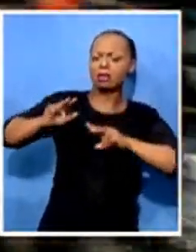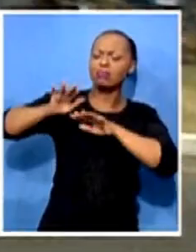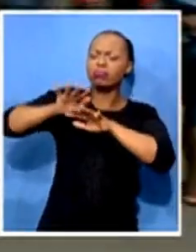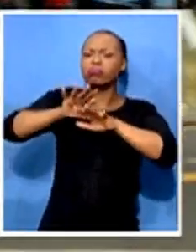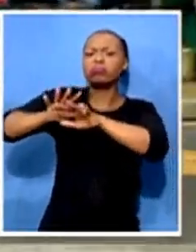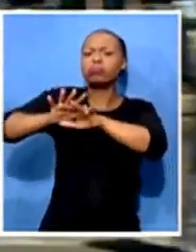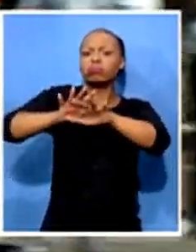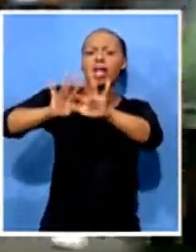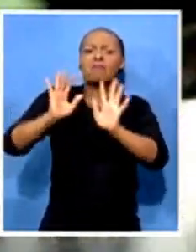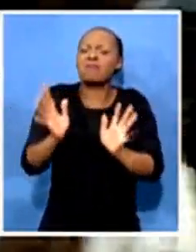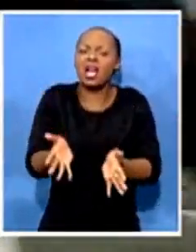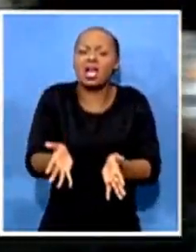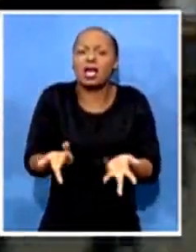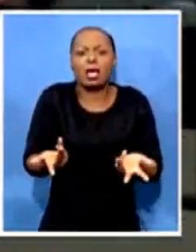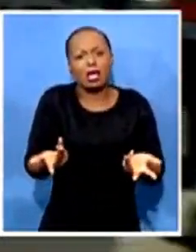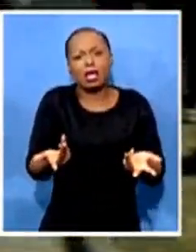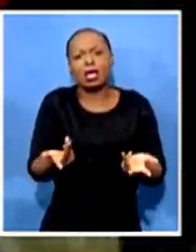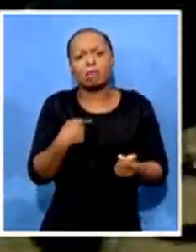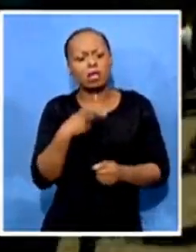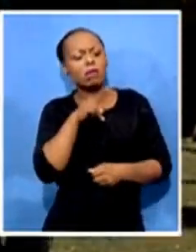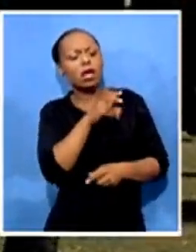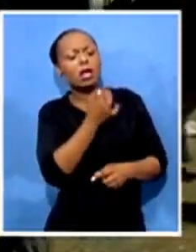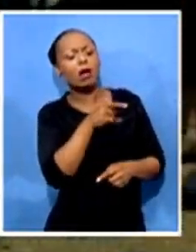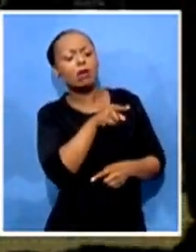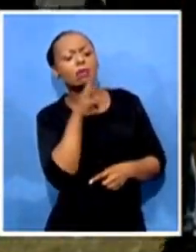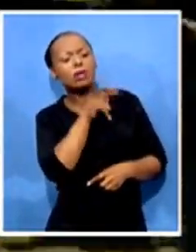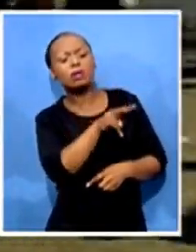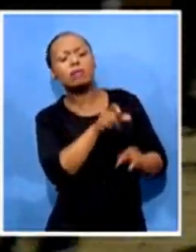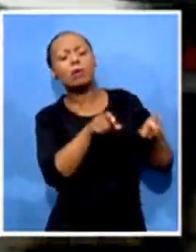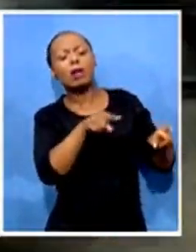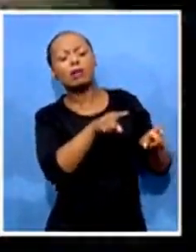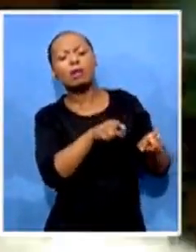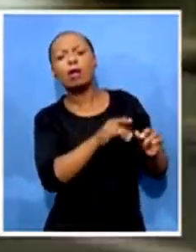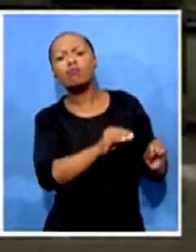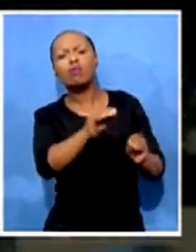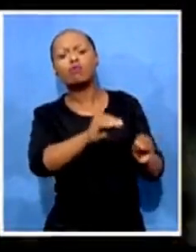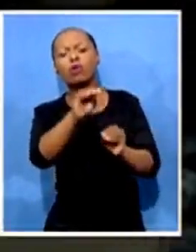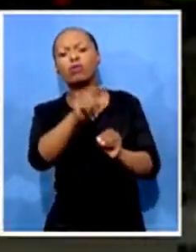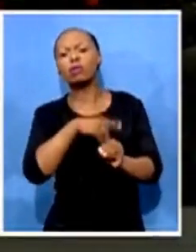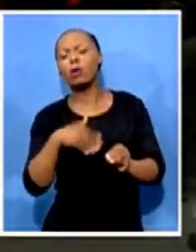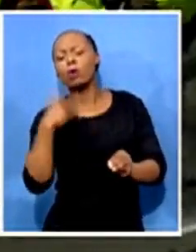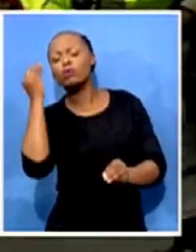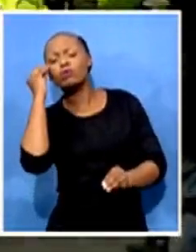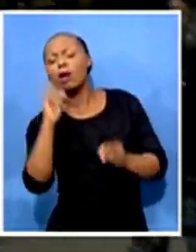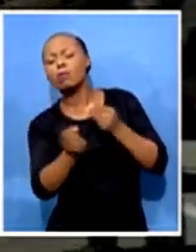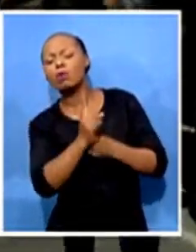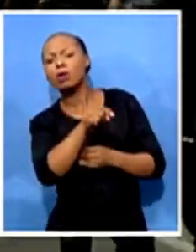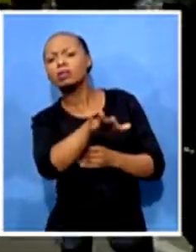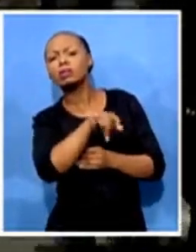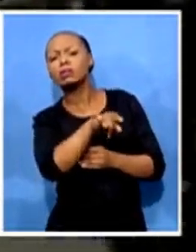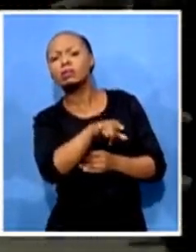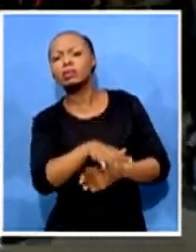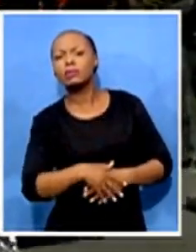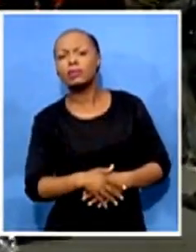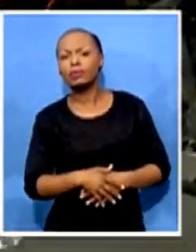moving away. I'm just trying to follow to see exactly what is taking place. The masses are still behind me, but we're